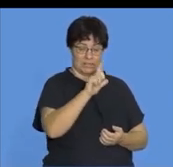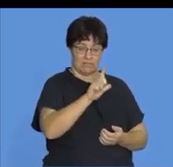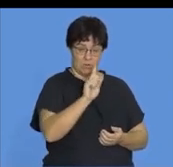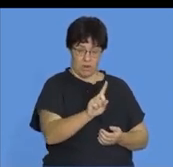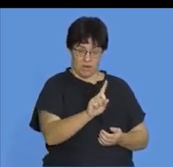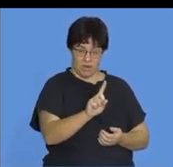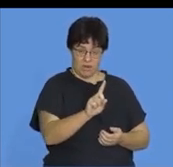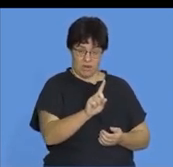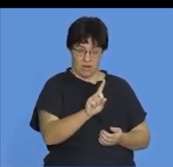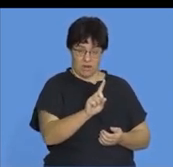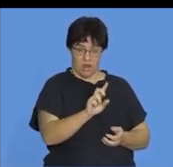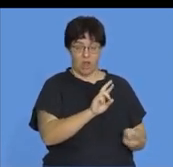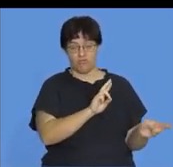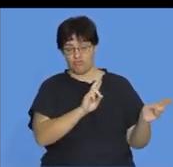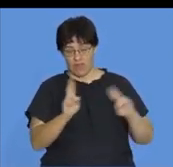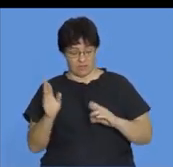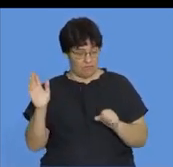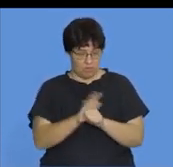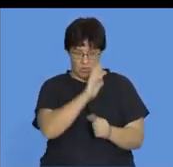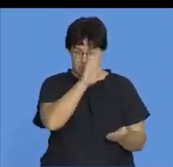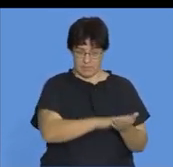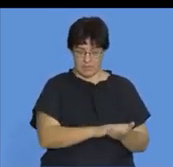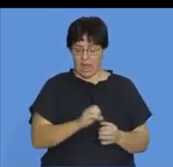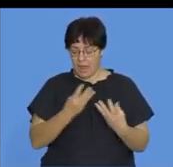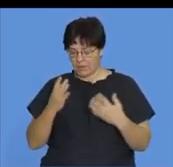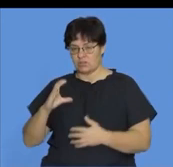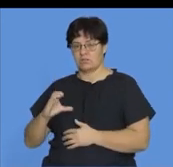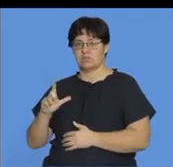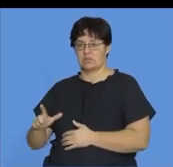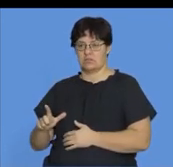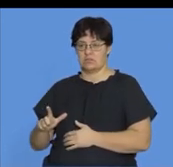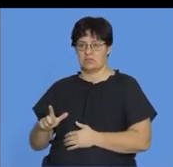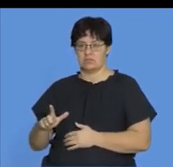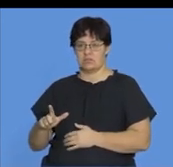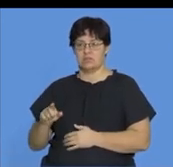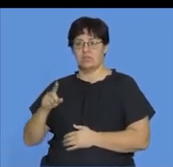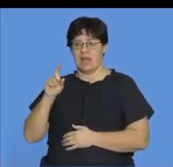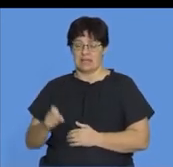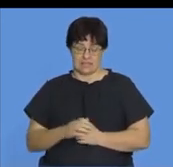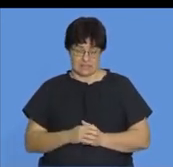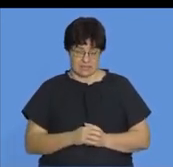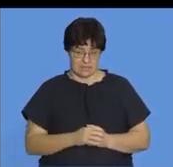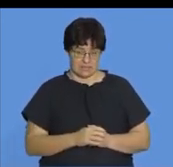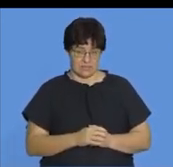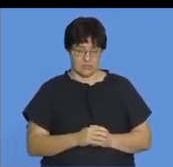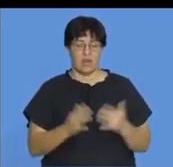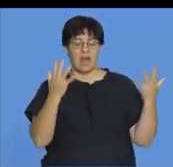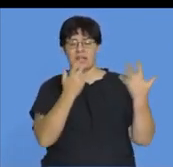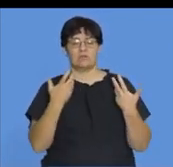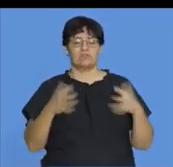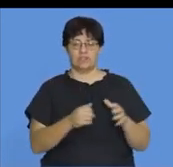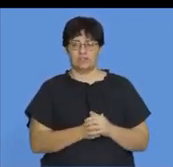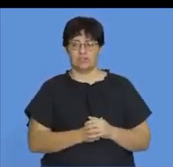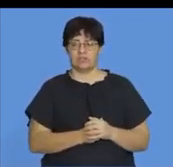moles reacts. How much of chlorine do we need? Let's say that is X, all right? So by simple